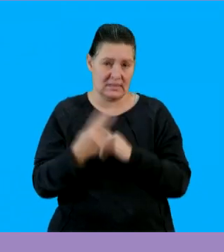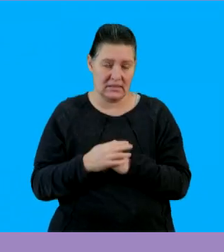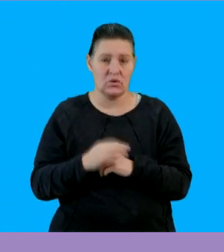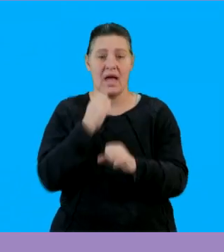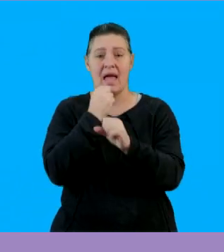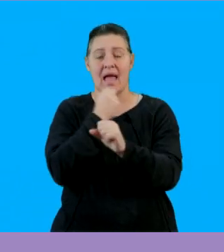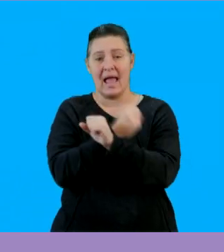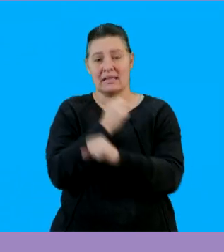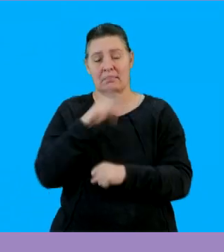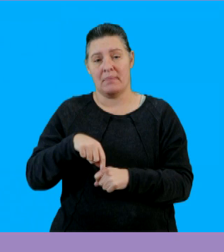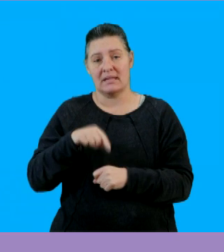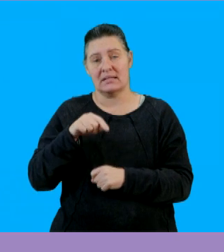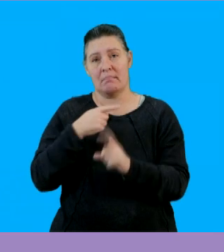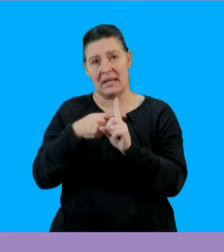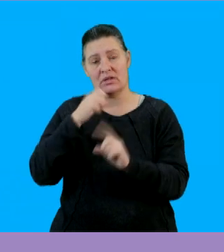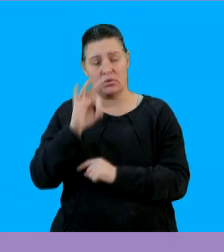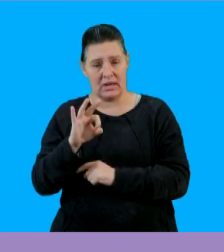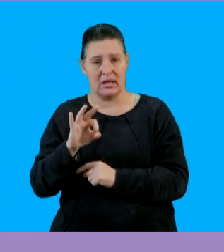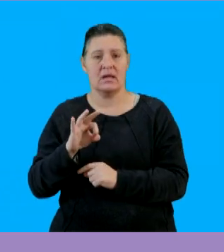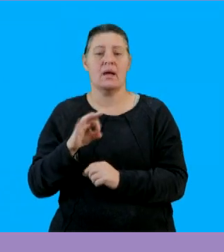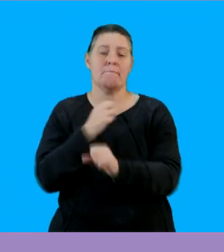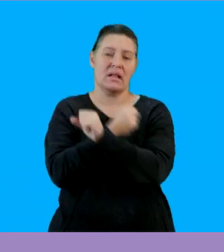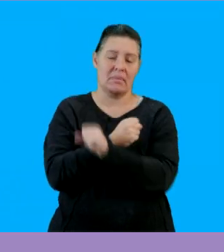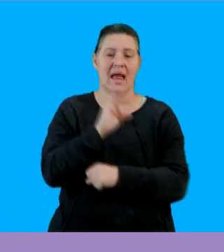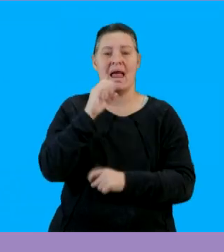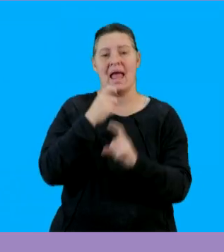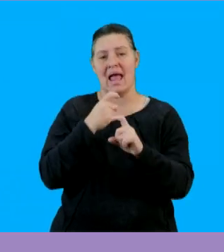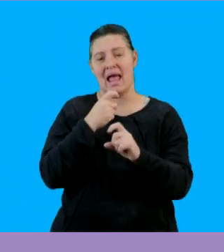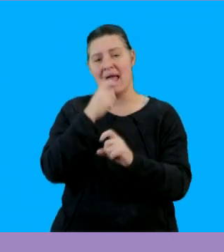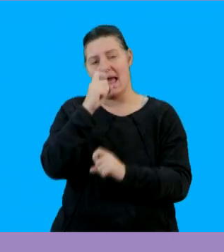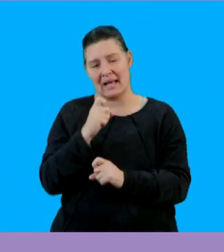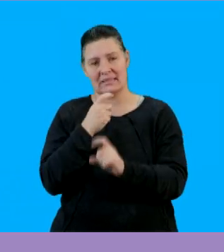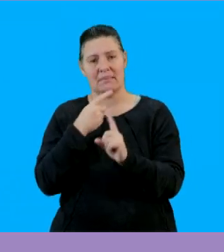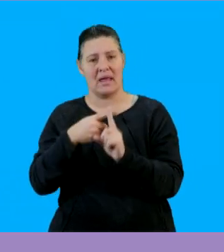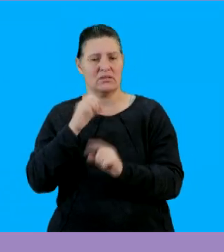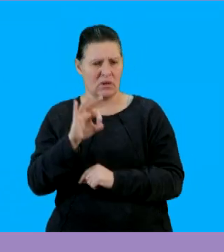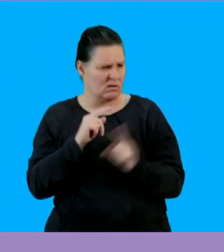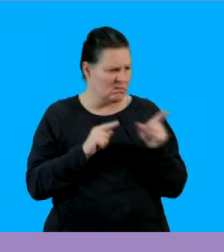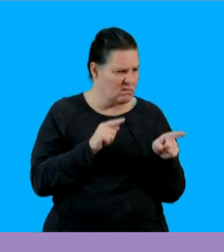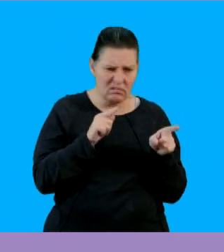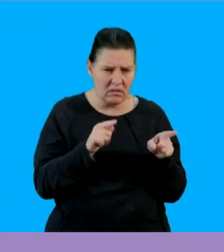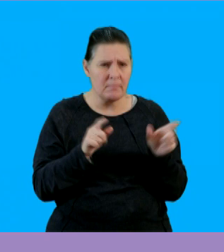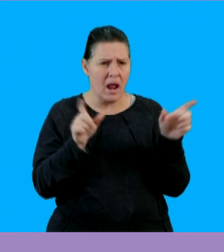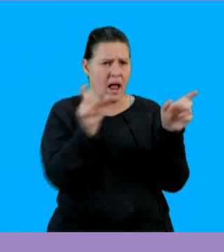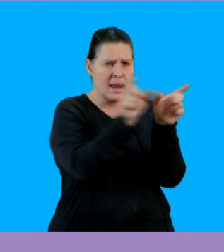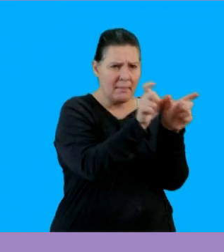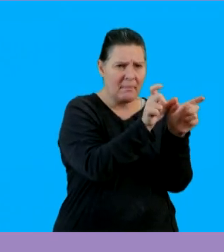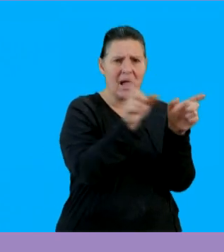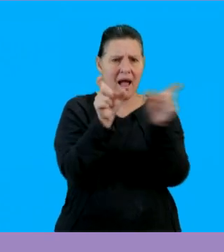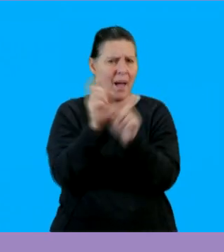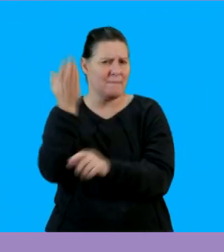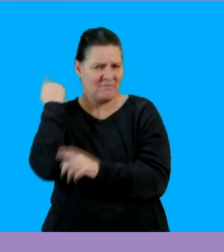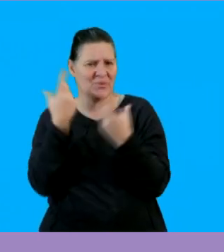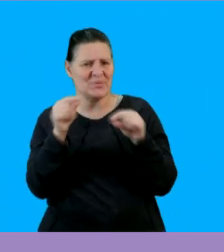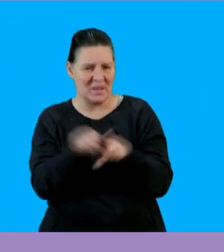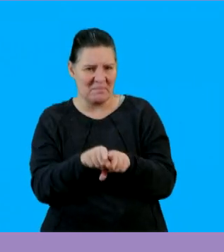binomial twice. So x plus 3 multiplied by x plus 3. Can you see how now it looks like the other binomials that we've